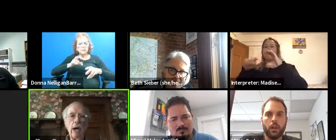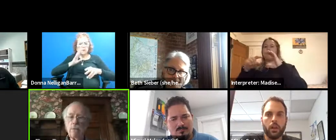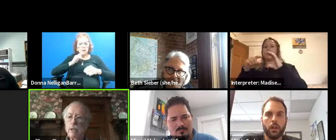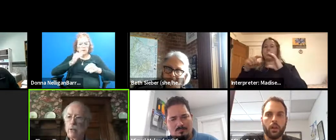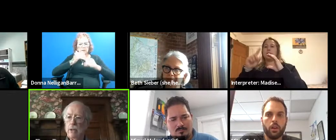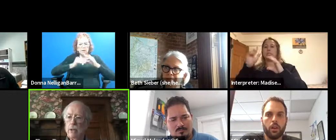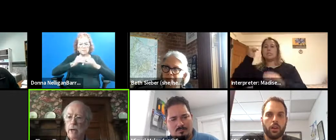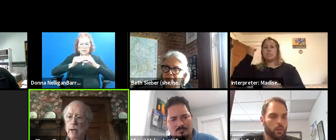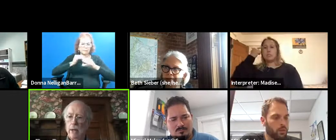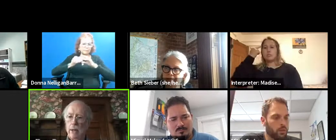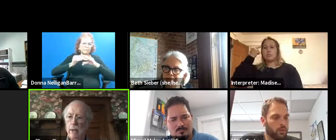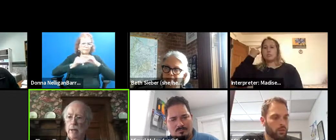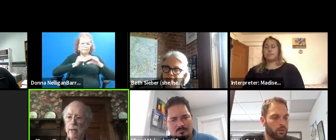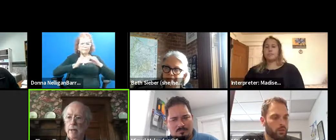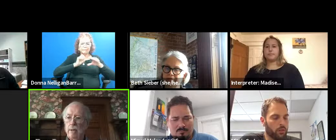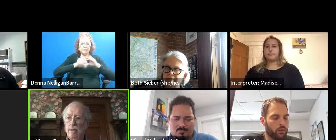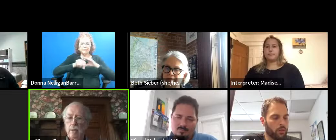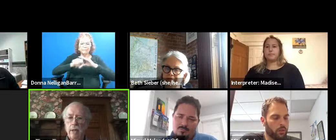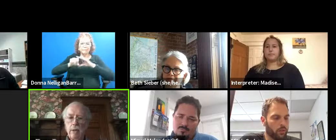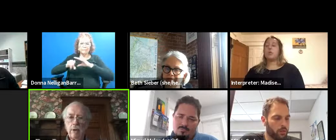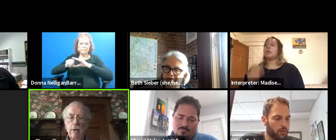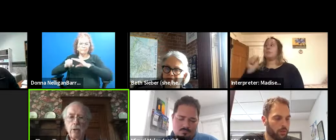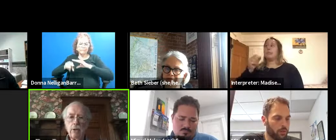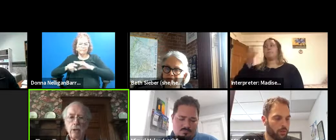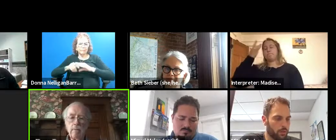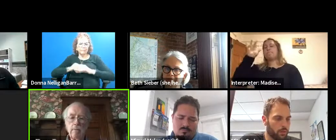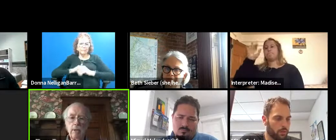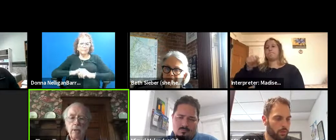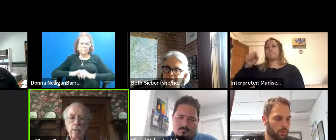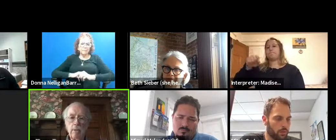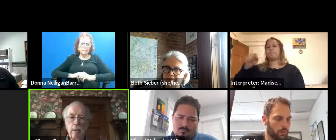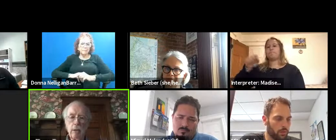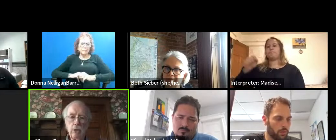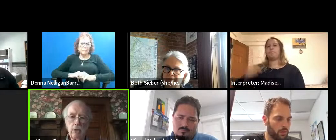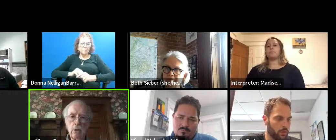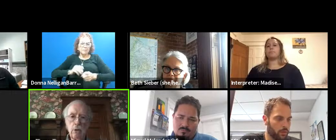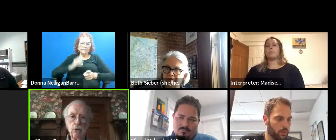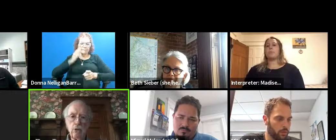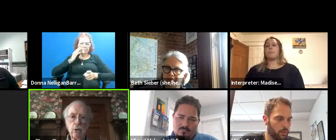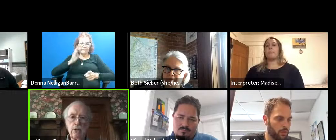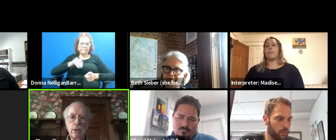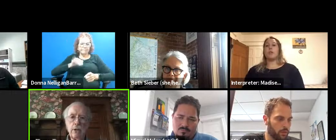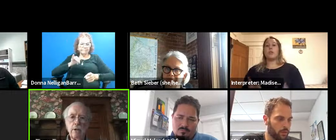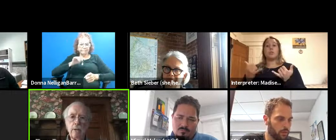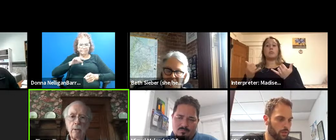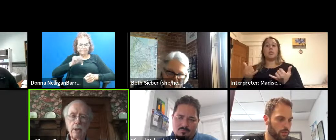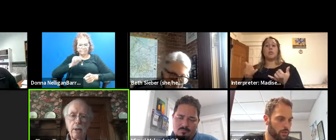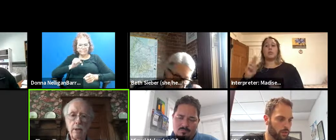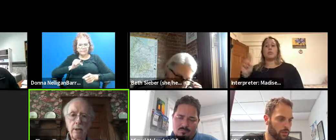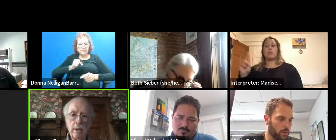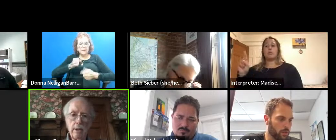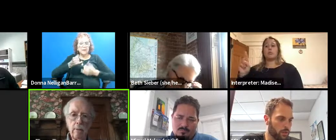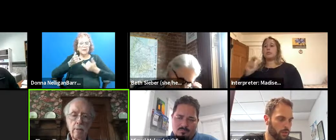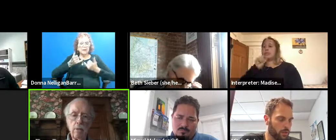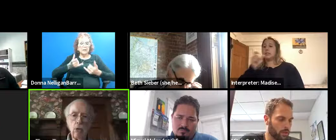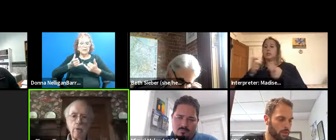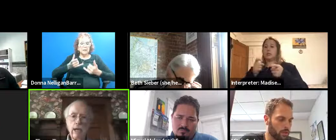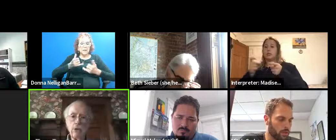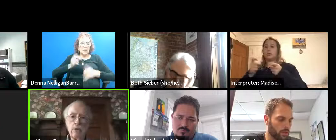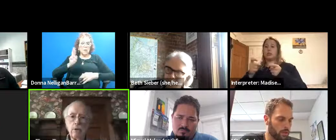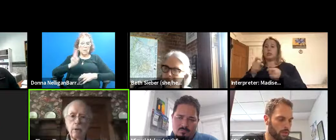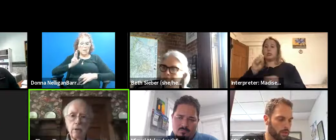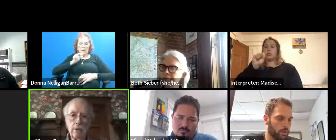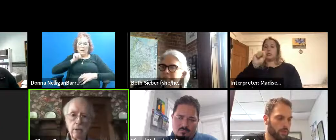very wise, because now that the Republicans are no longer controlling the Senate, there may be